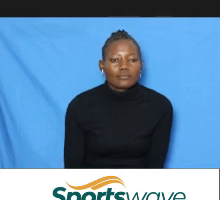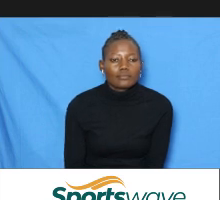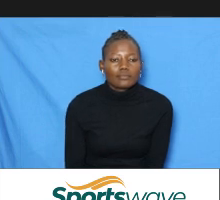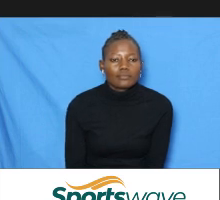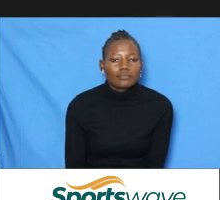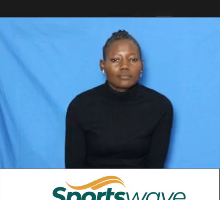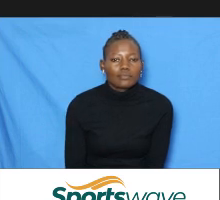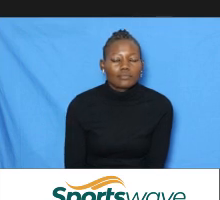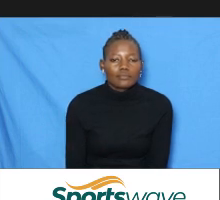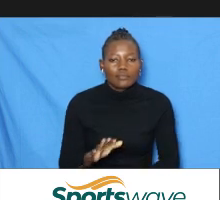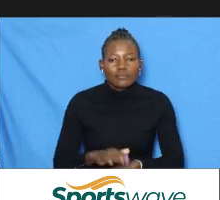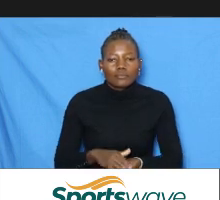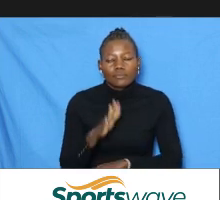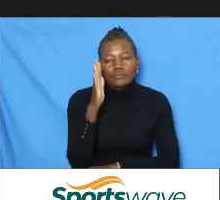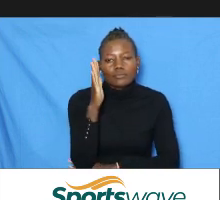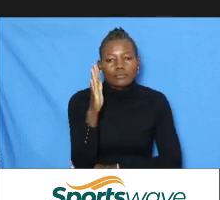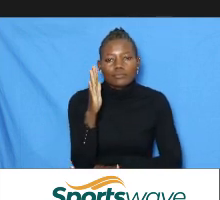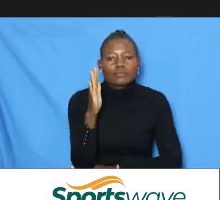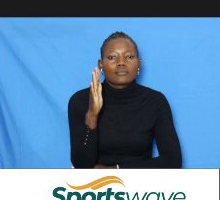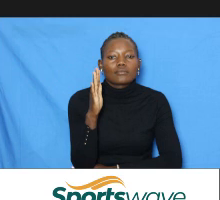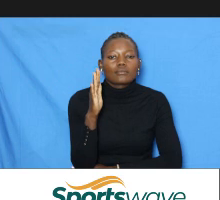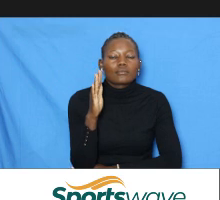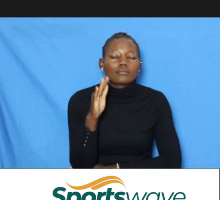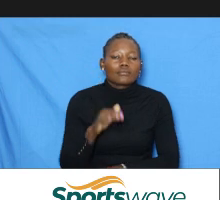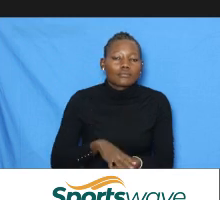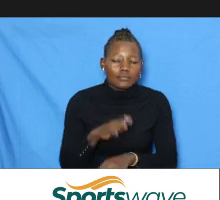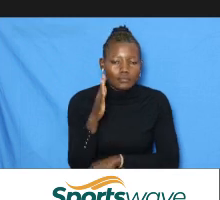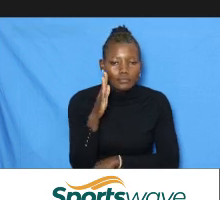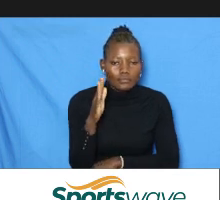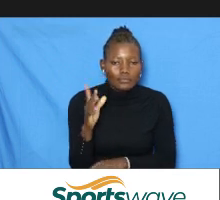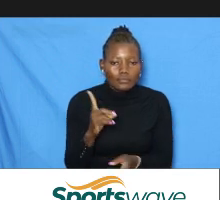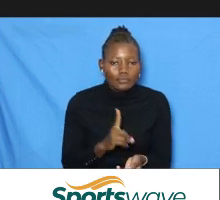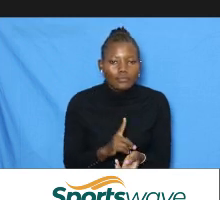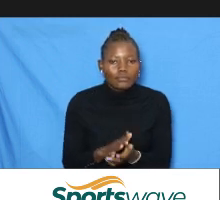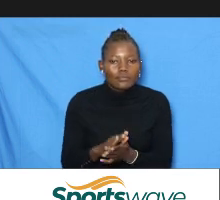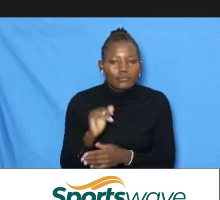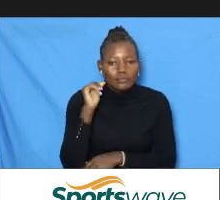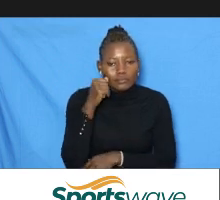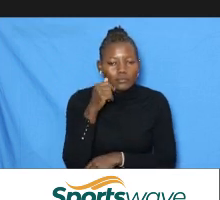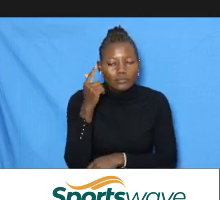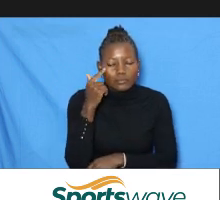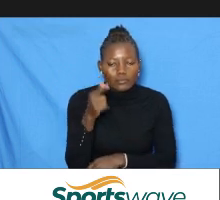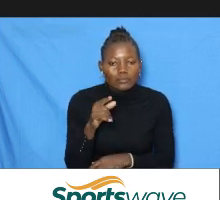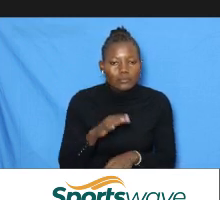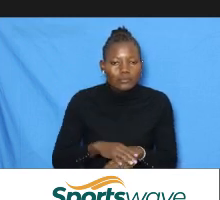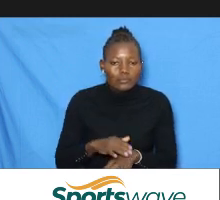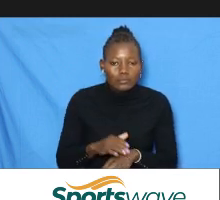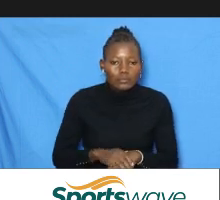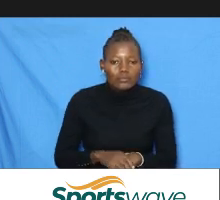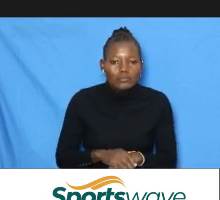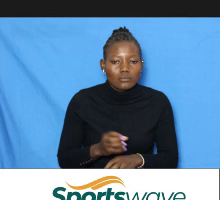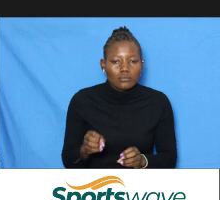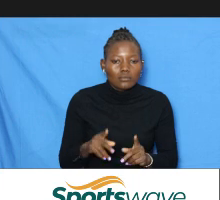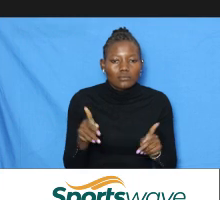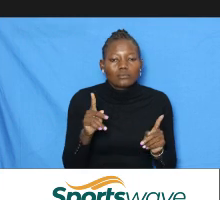Yes, Dr. Good afternoon. Good afternoon, Paulo. Yeah, it's nice seeing you here. This is a fantastic